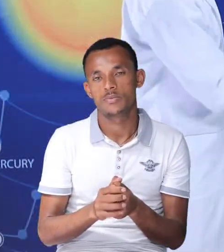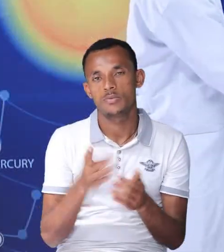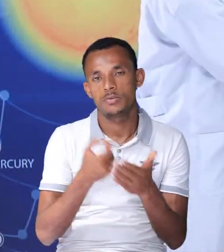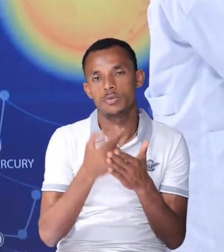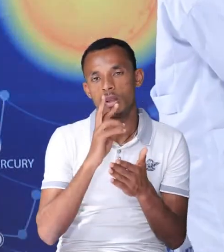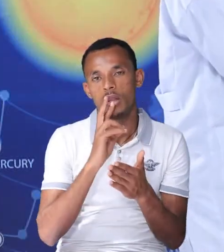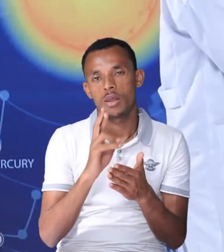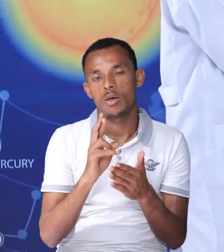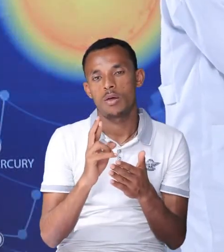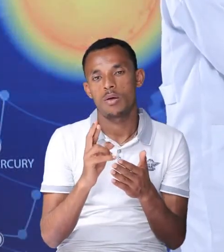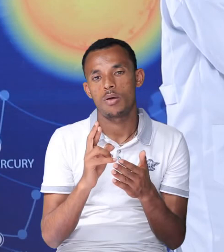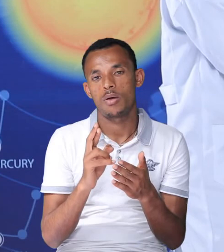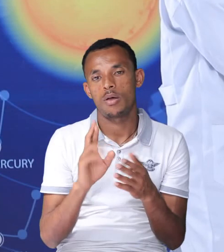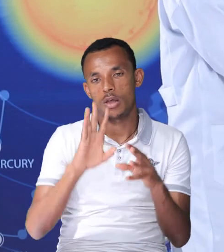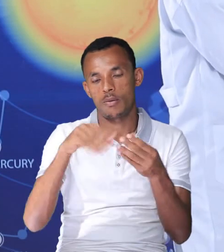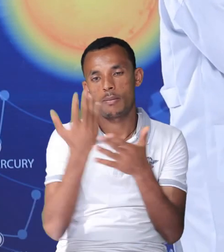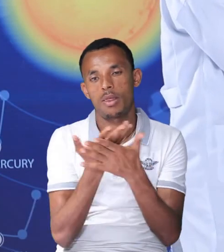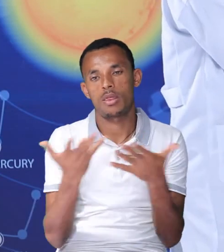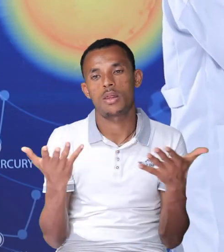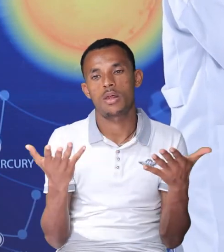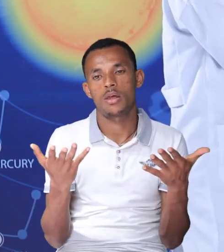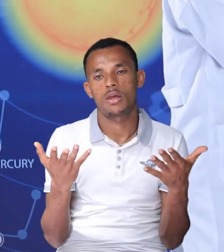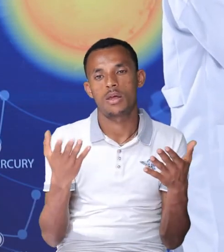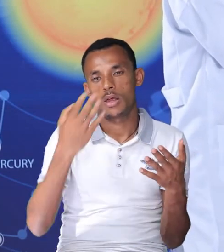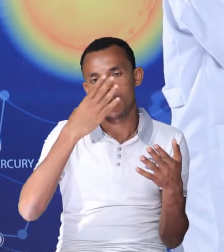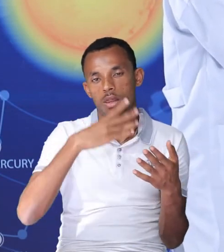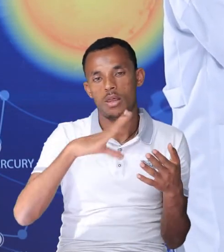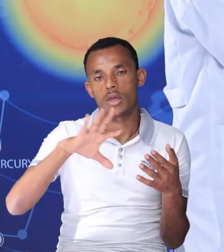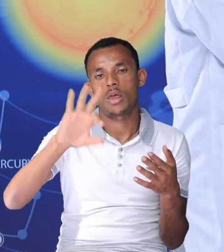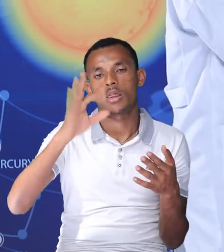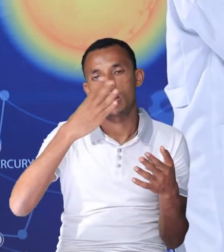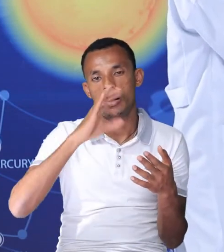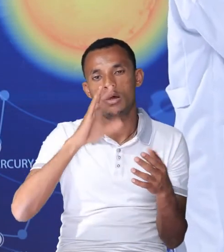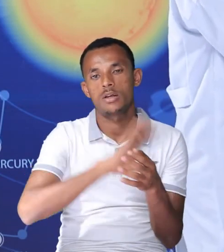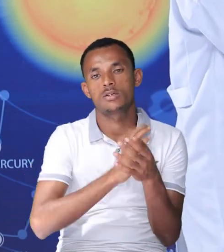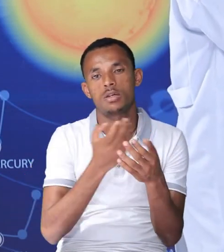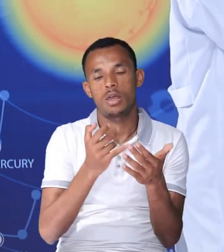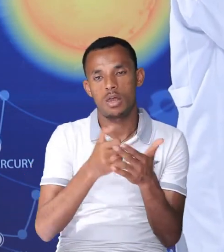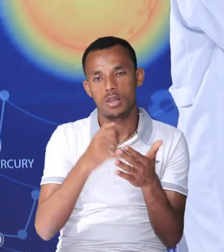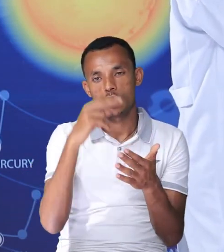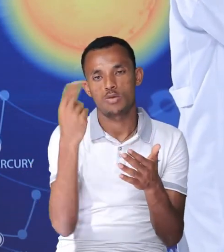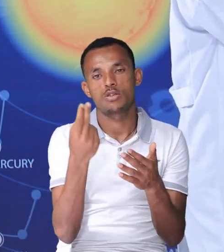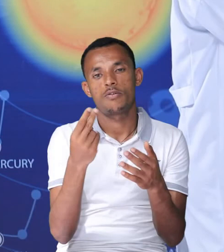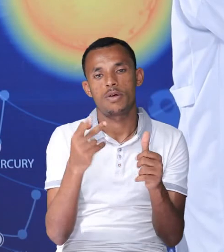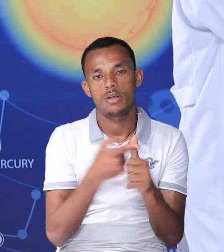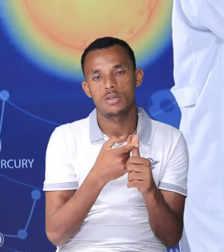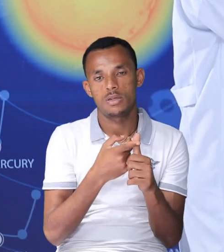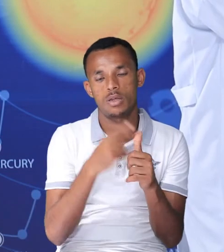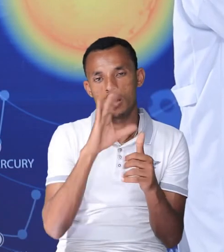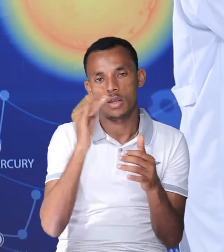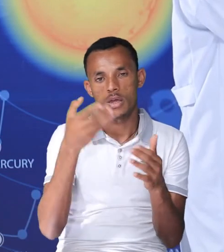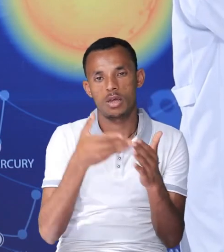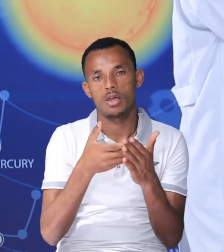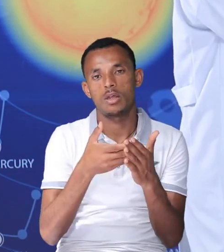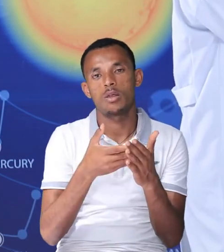These are when a given matter gets heat energy, it absorbs first, and at